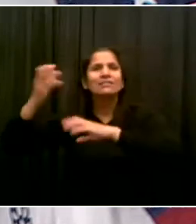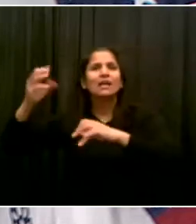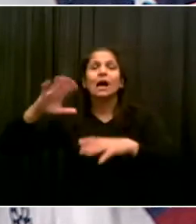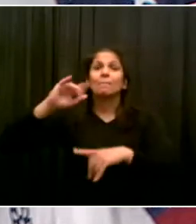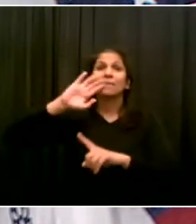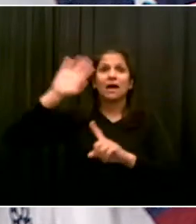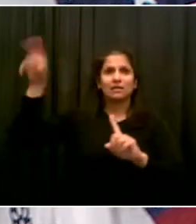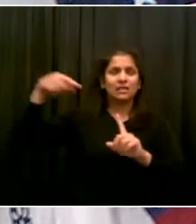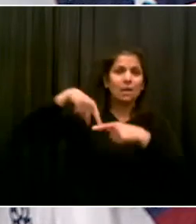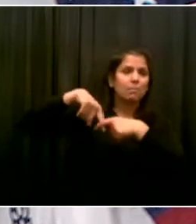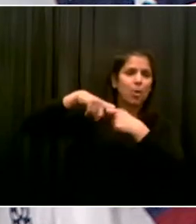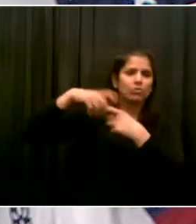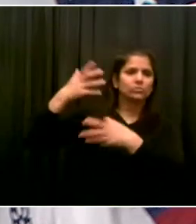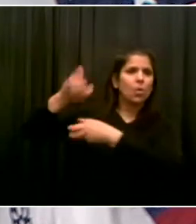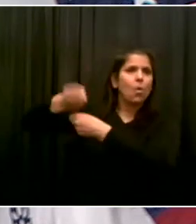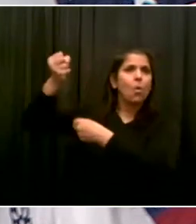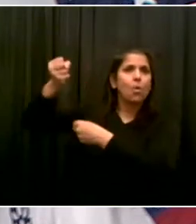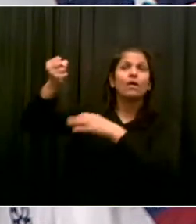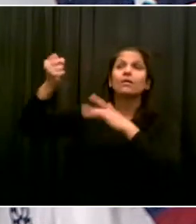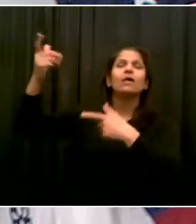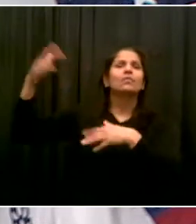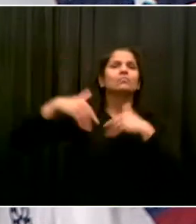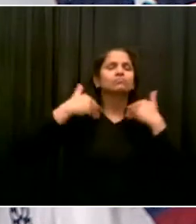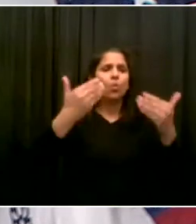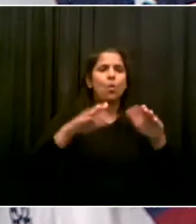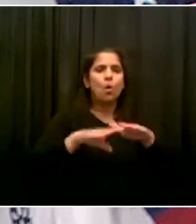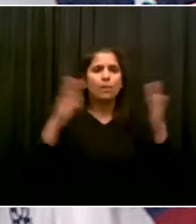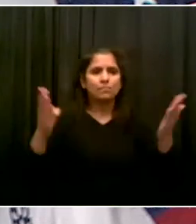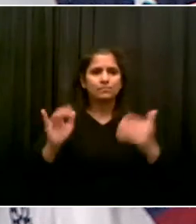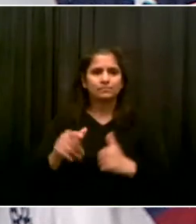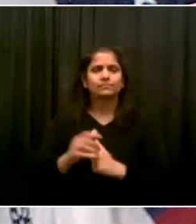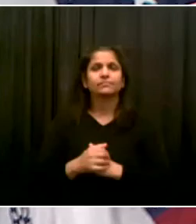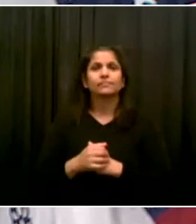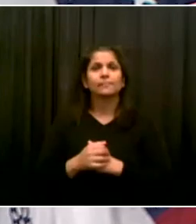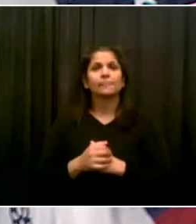instructive to put out case by case what happened.